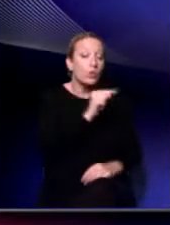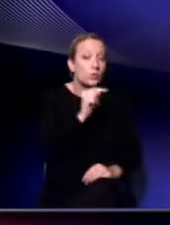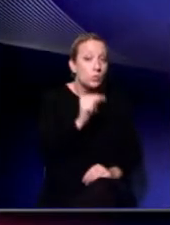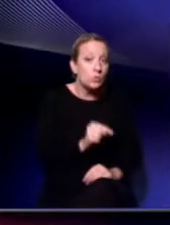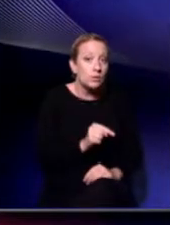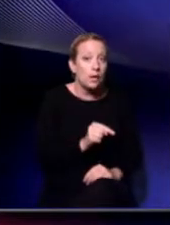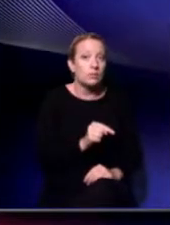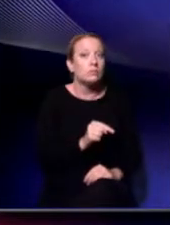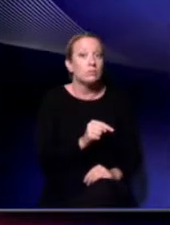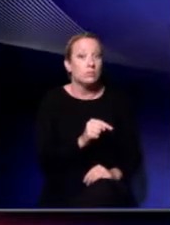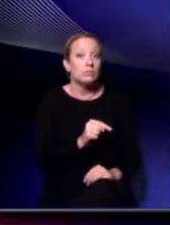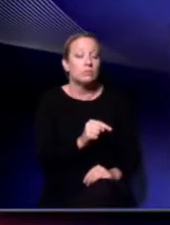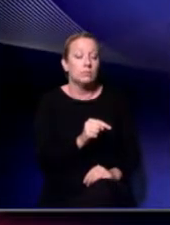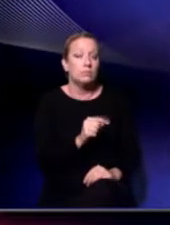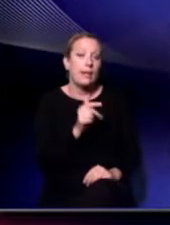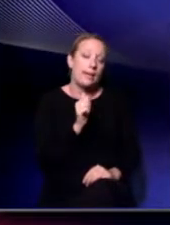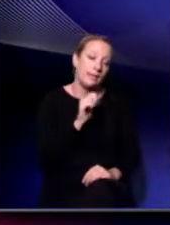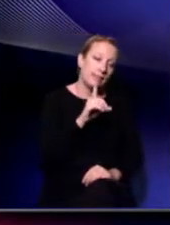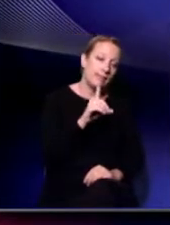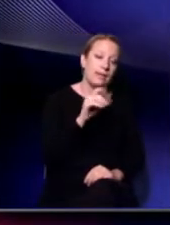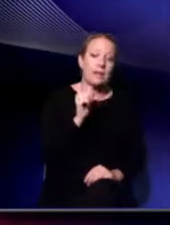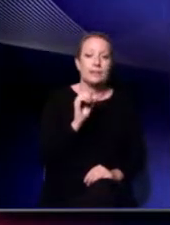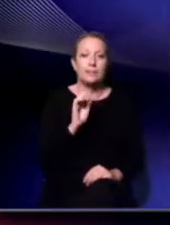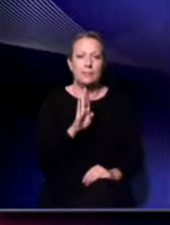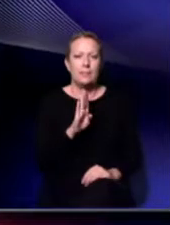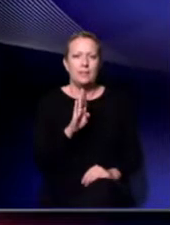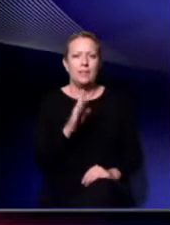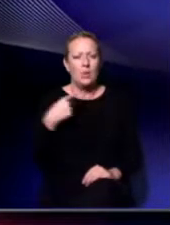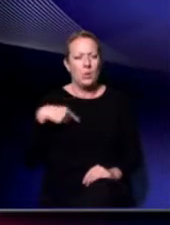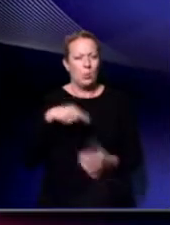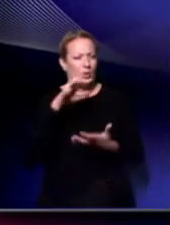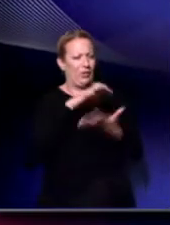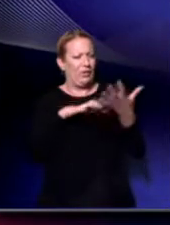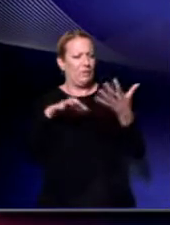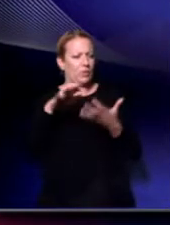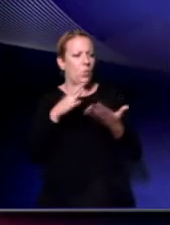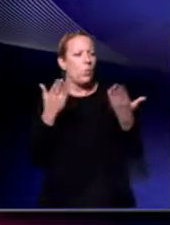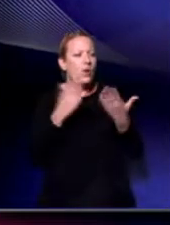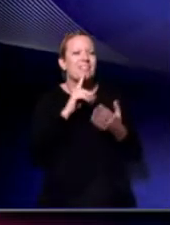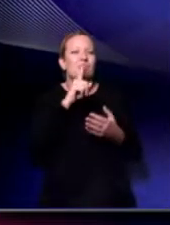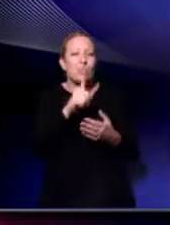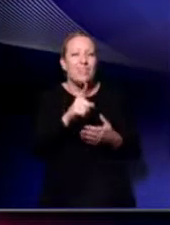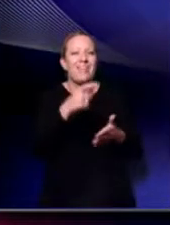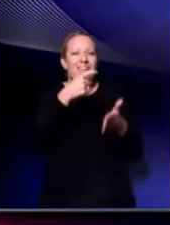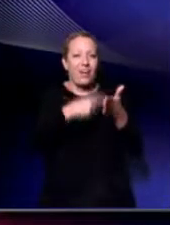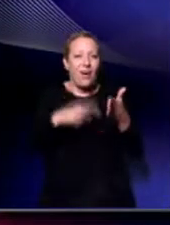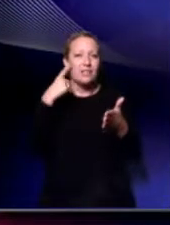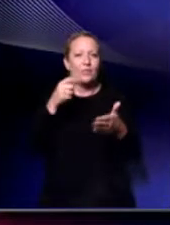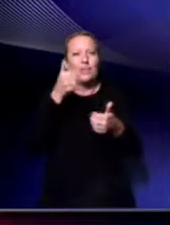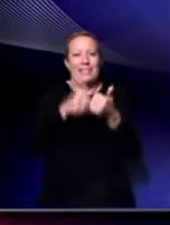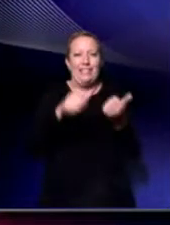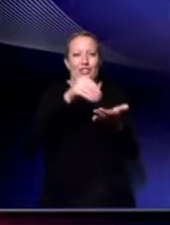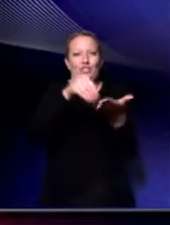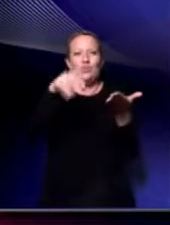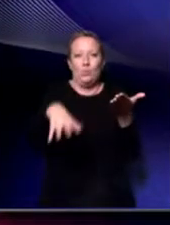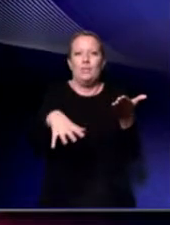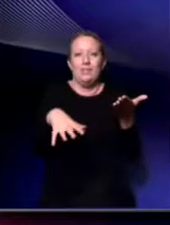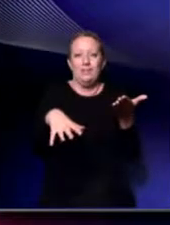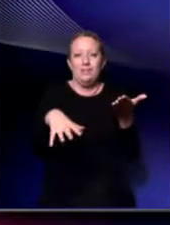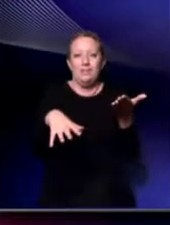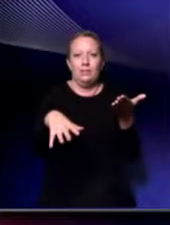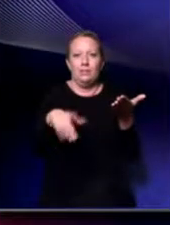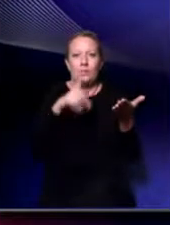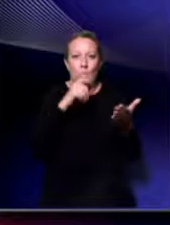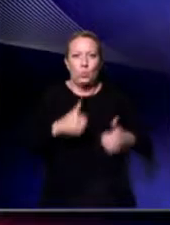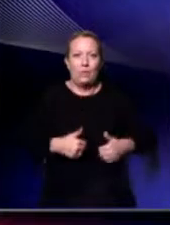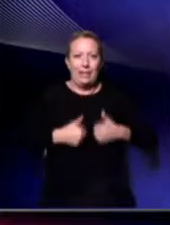that there's still some confusion about what the actual cost per pupil that's living